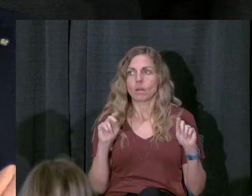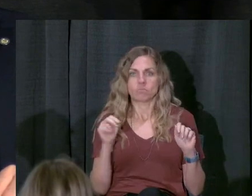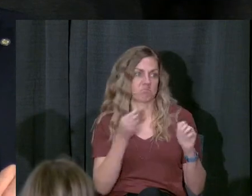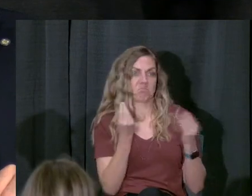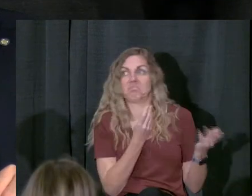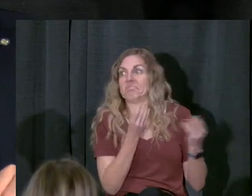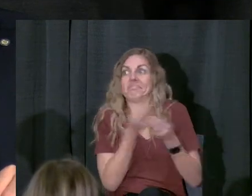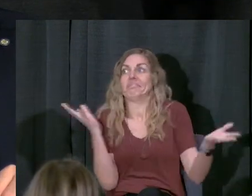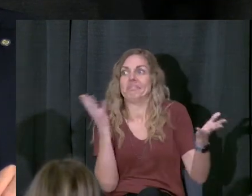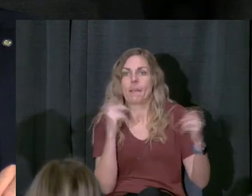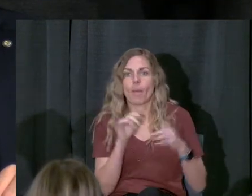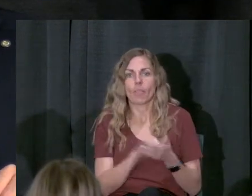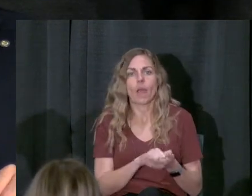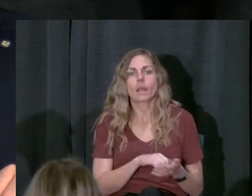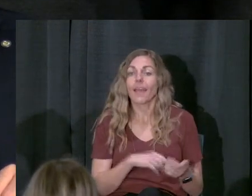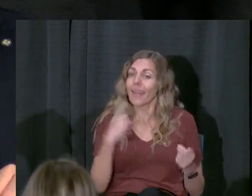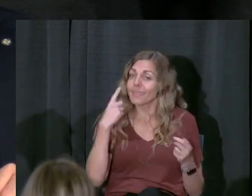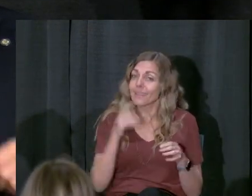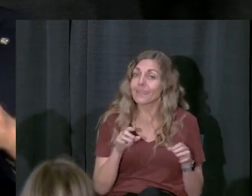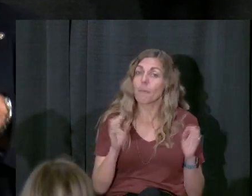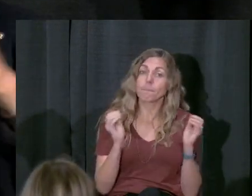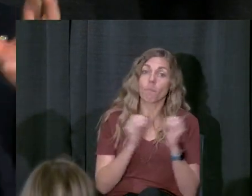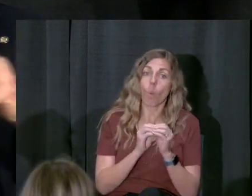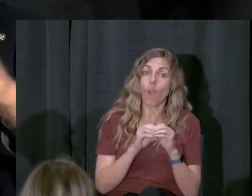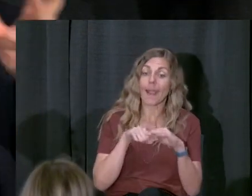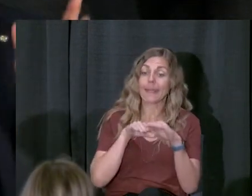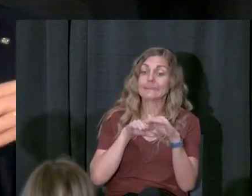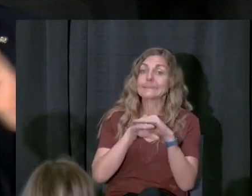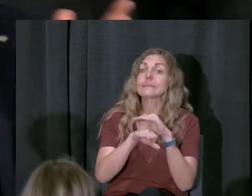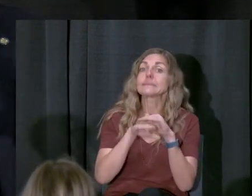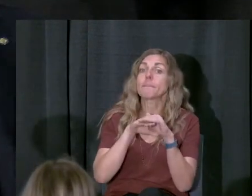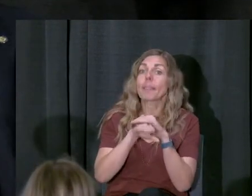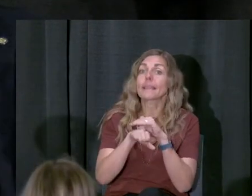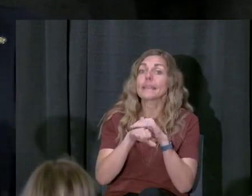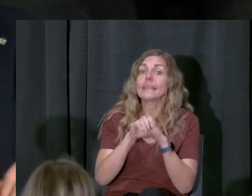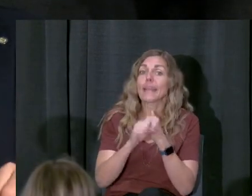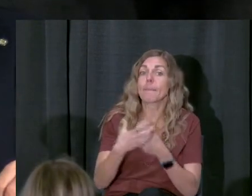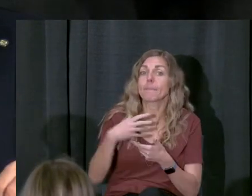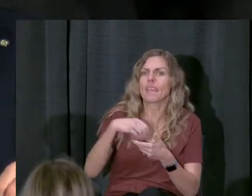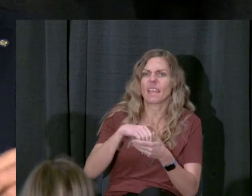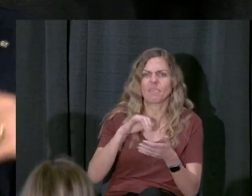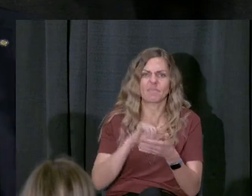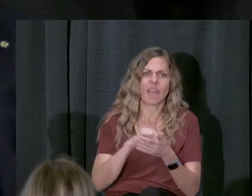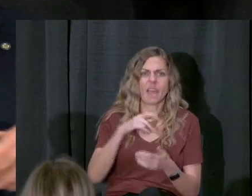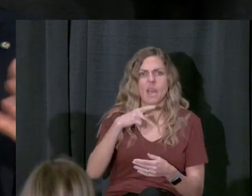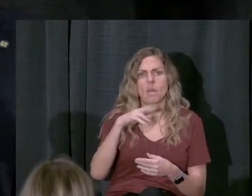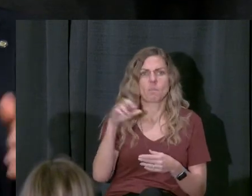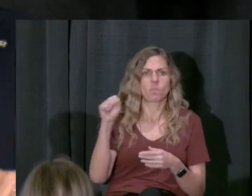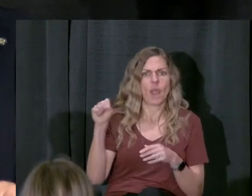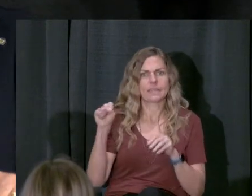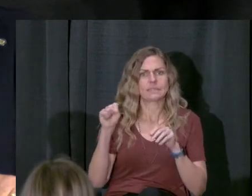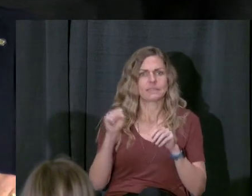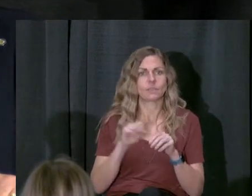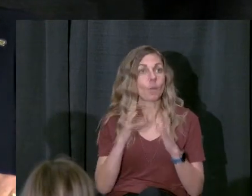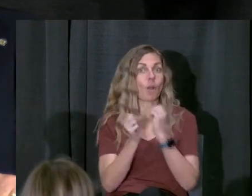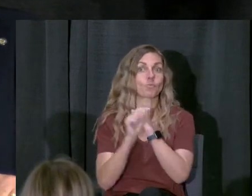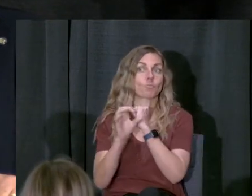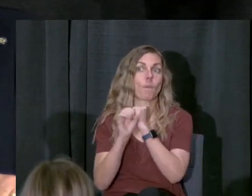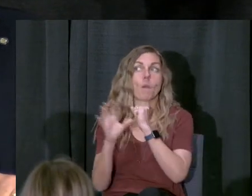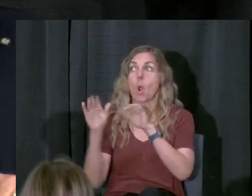that the more we can get accessibility into that press, well, you know, they eat it up and they want to promote it.